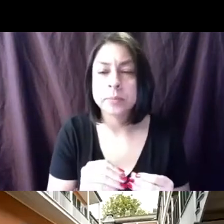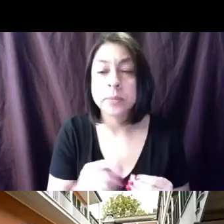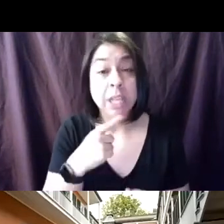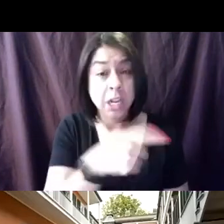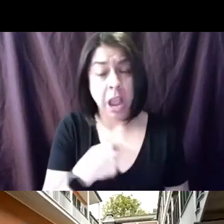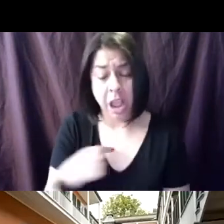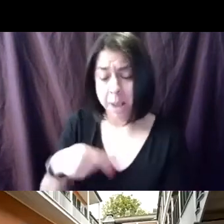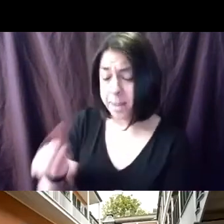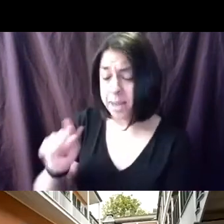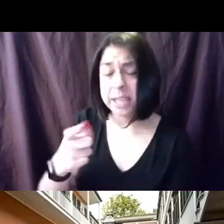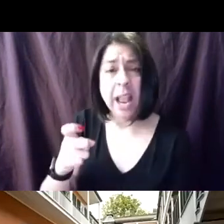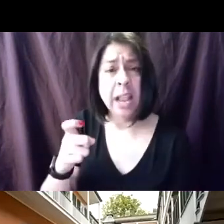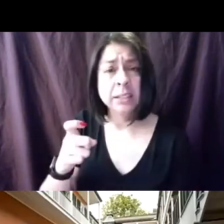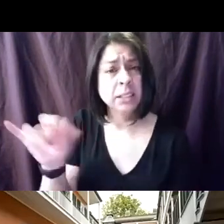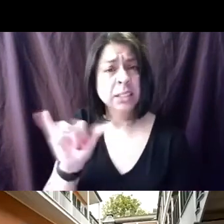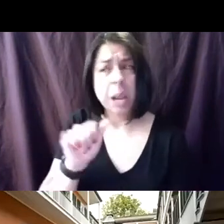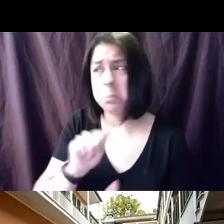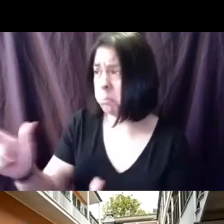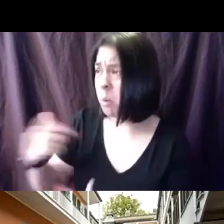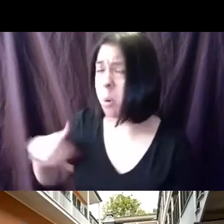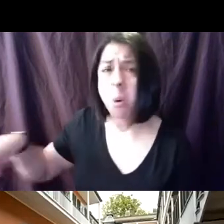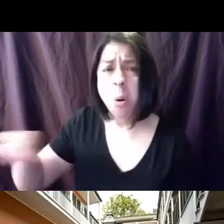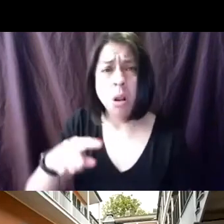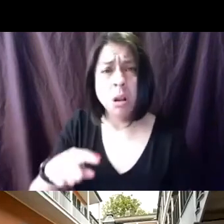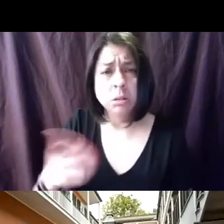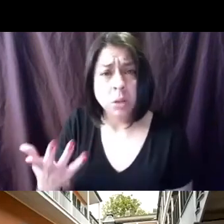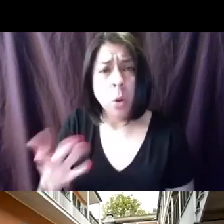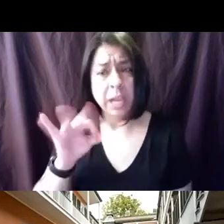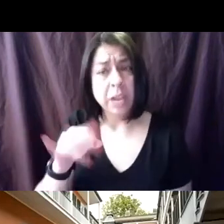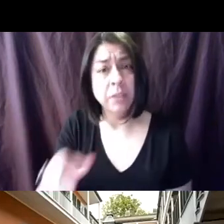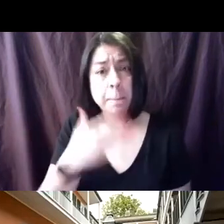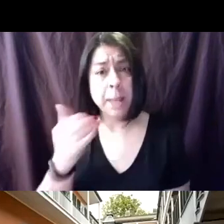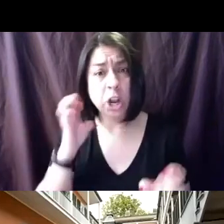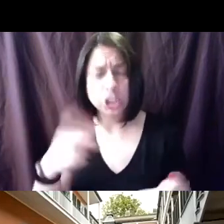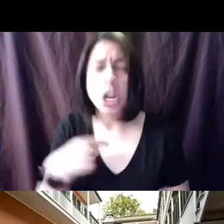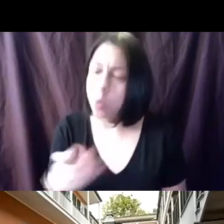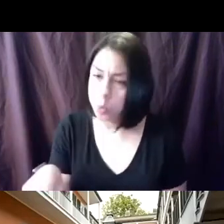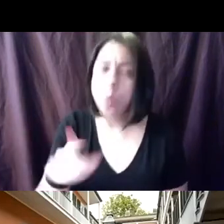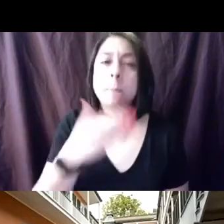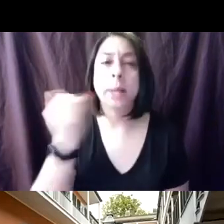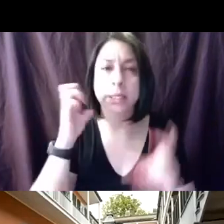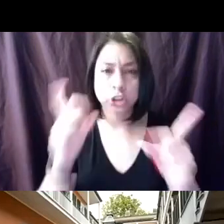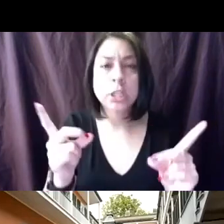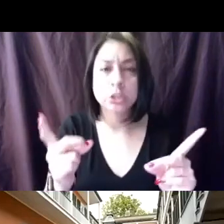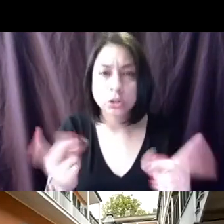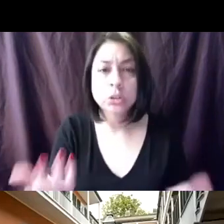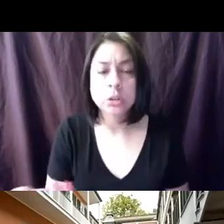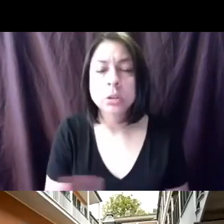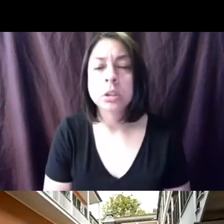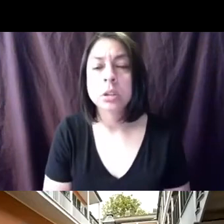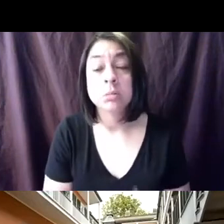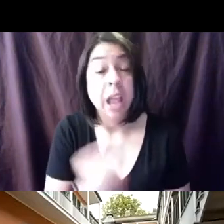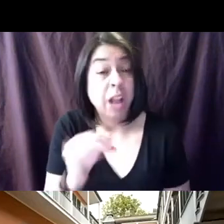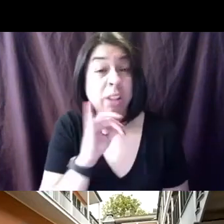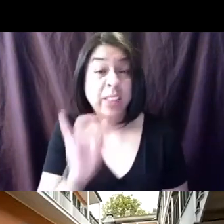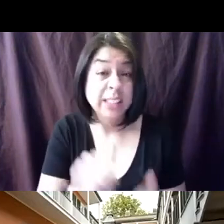taxes just like everybody else did. And she felt like if that was going to give me a better education, that's where I was going to go. And that's just